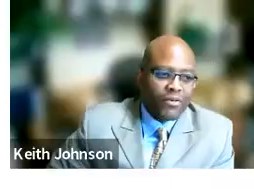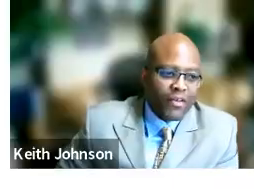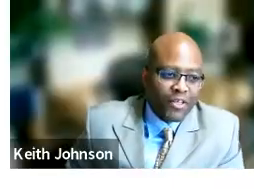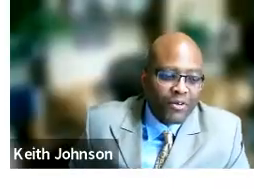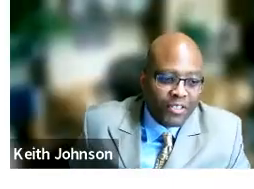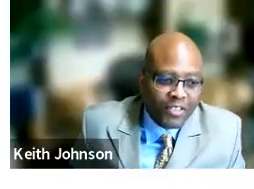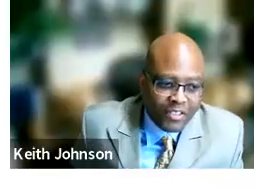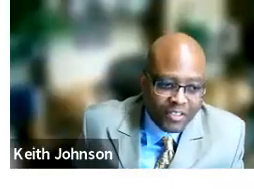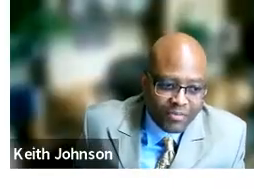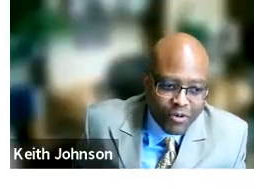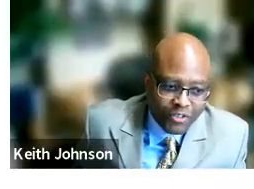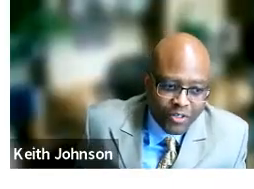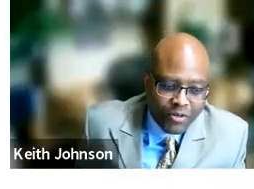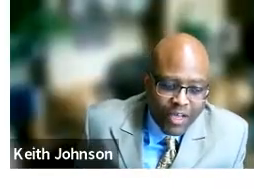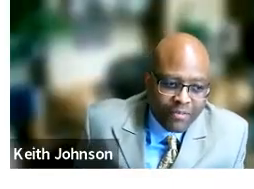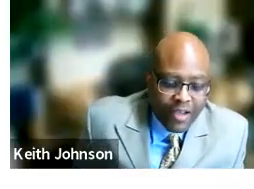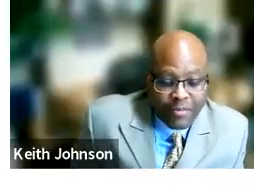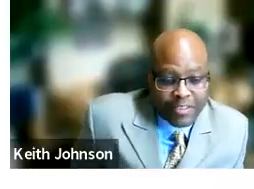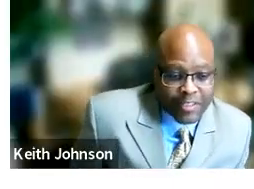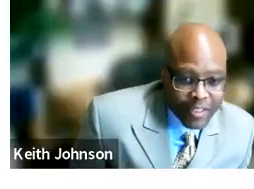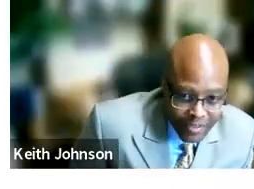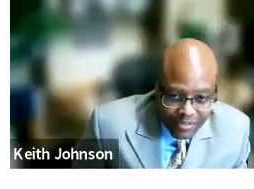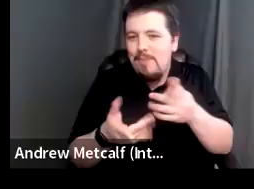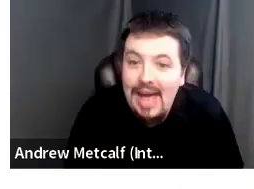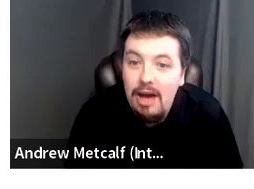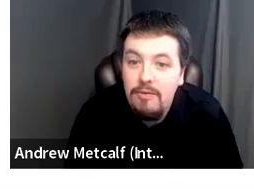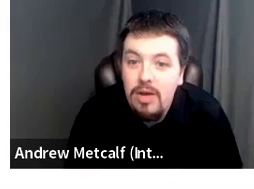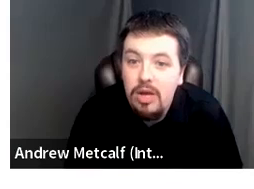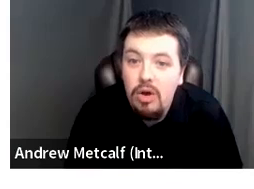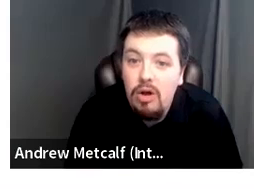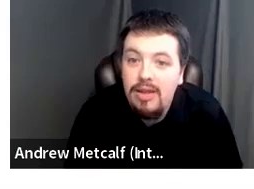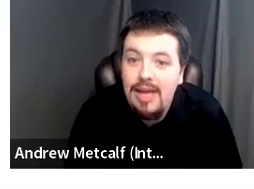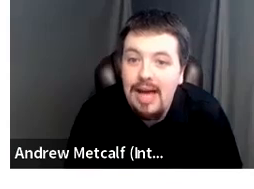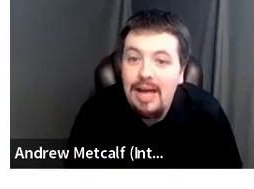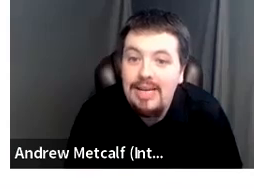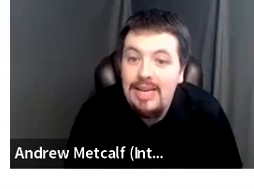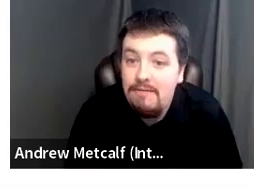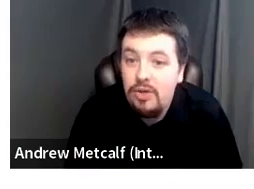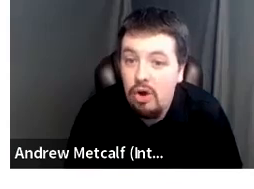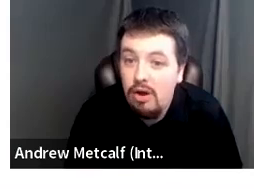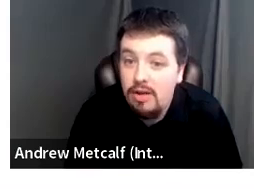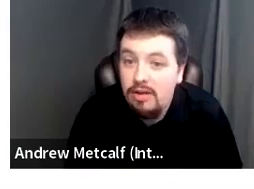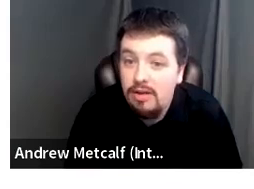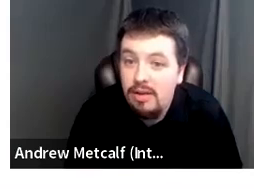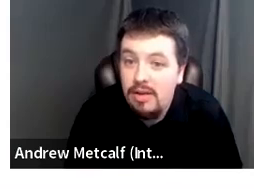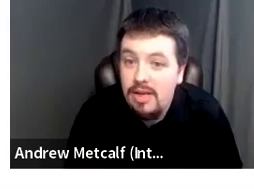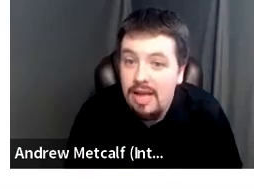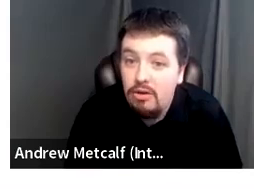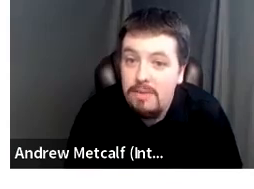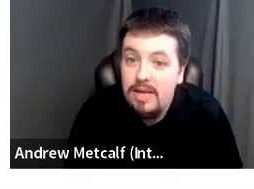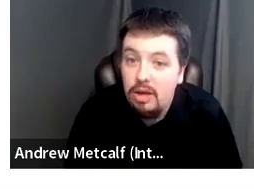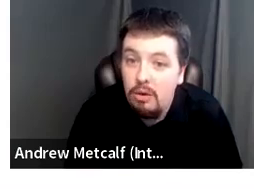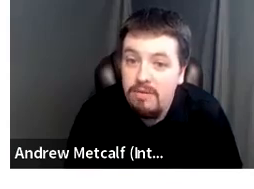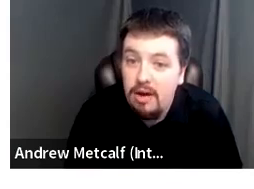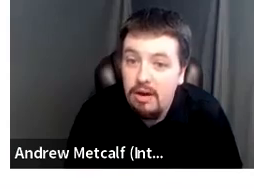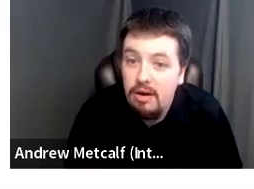I don't have any questions. I just more so have comments. Have called Deaf Talk. It's